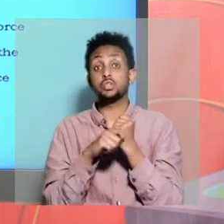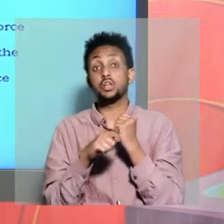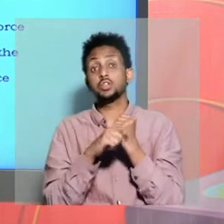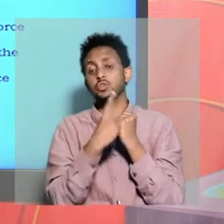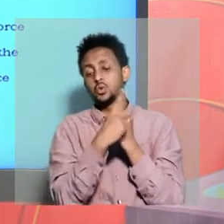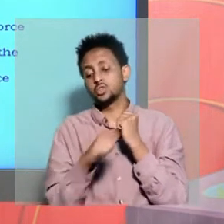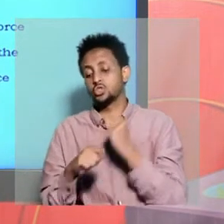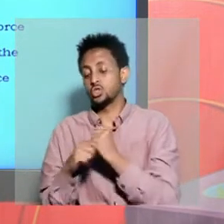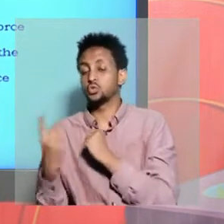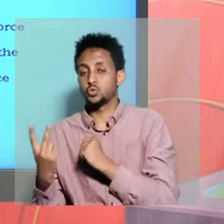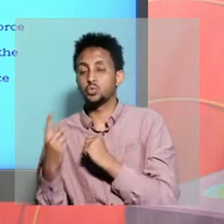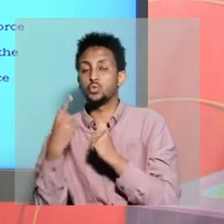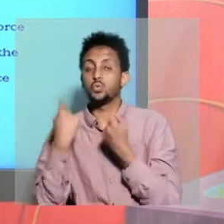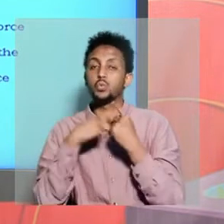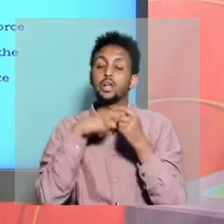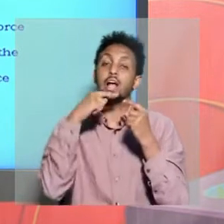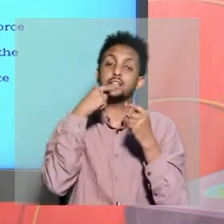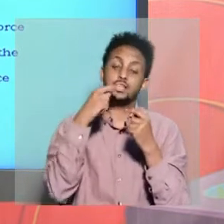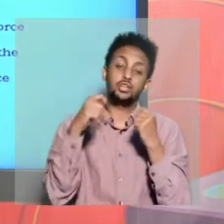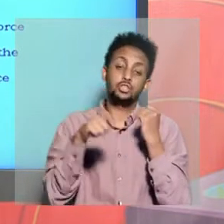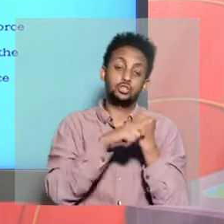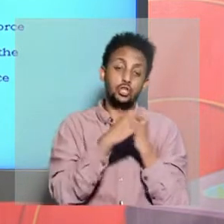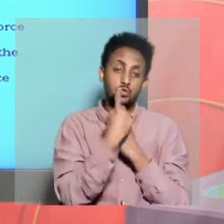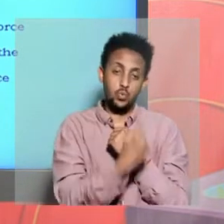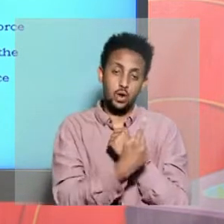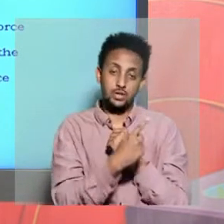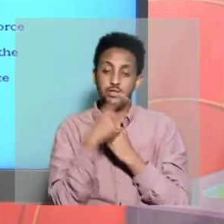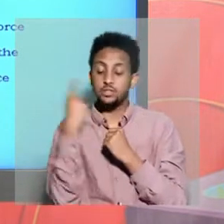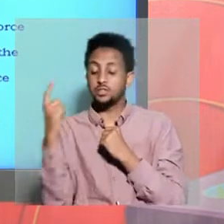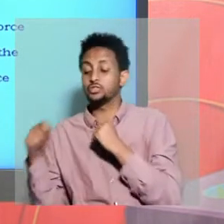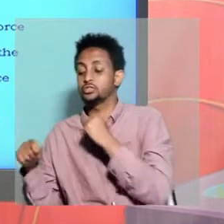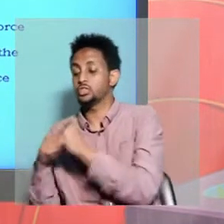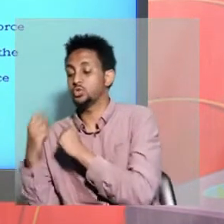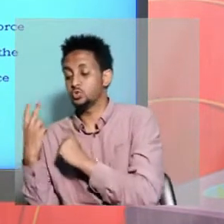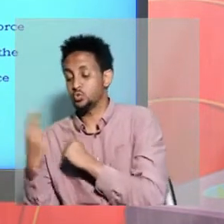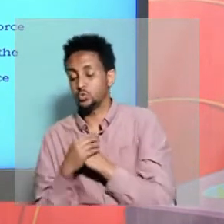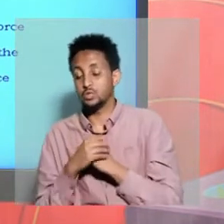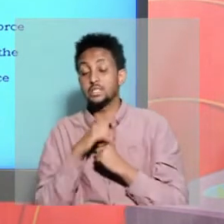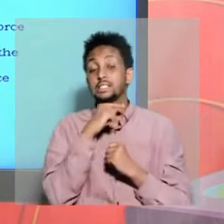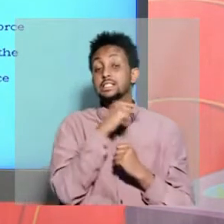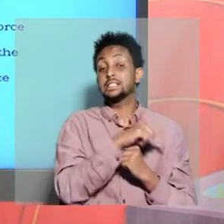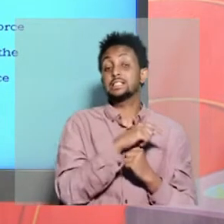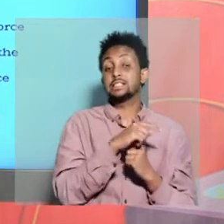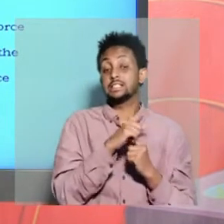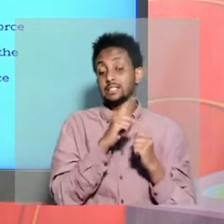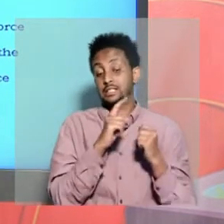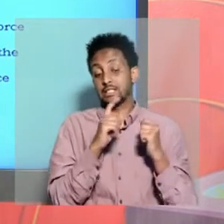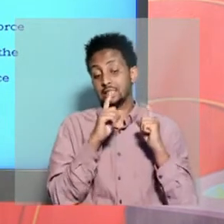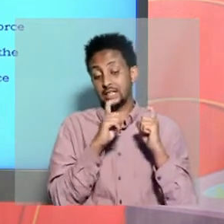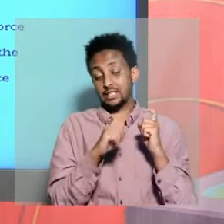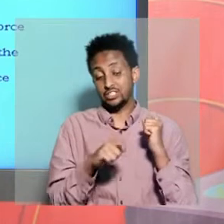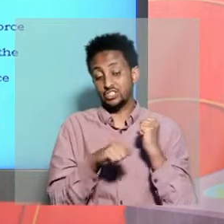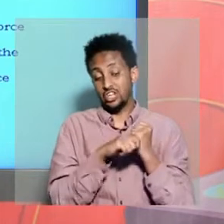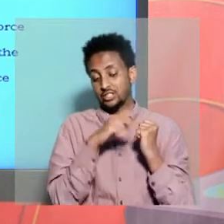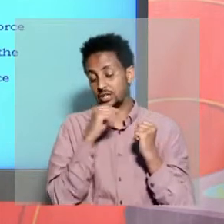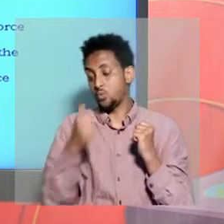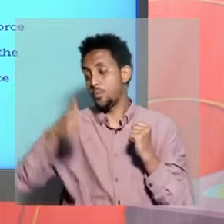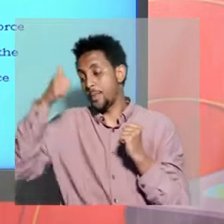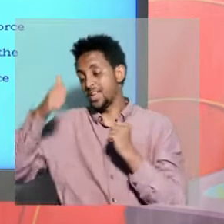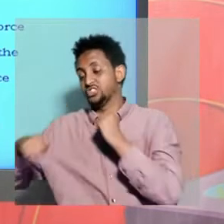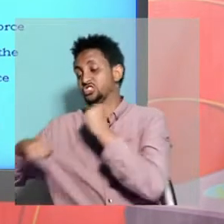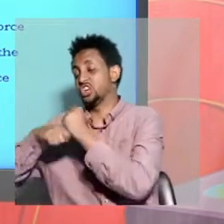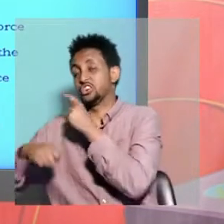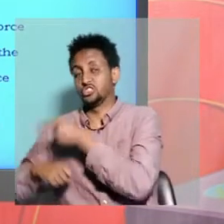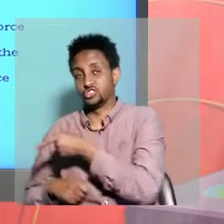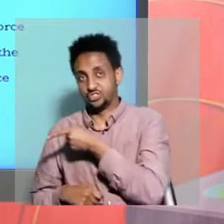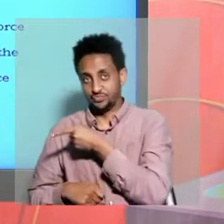charge 1 and charge 2. You can say this is charge 1 and this is charge 2. In this case, the test charge and the main charge. Okay, the test